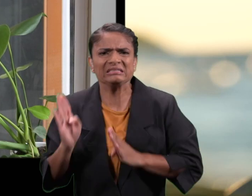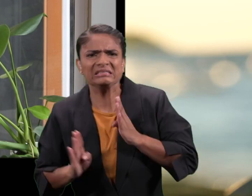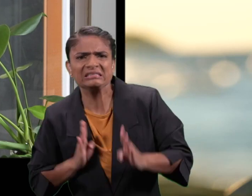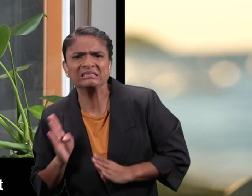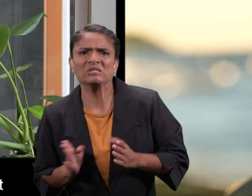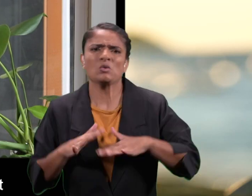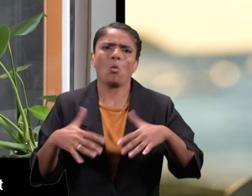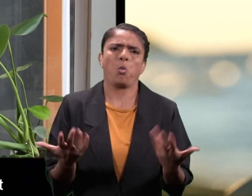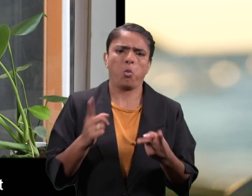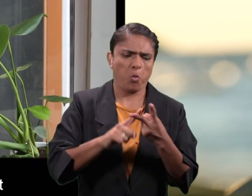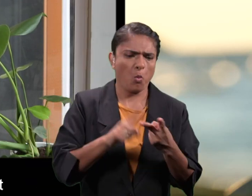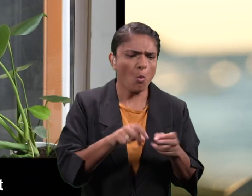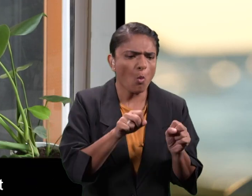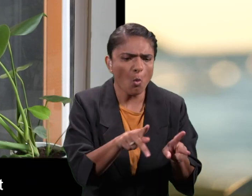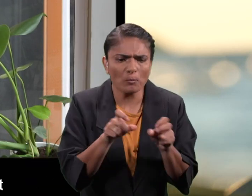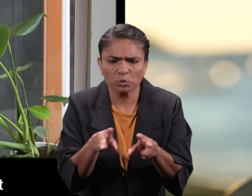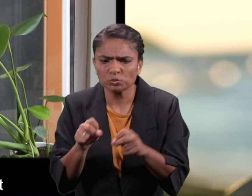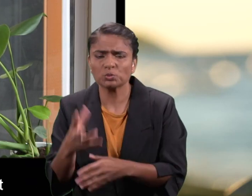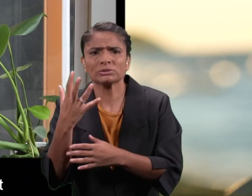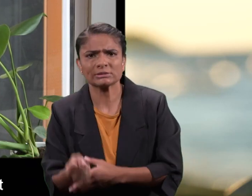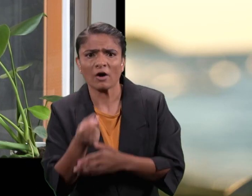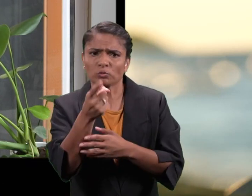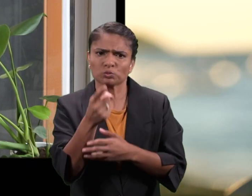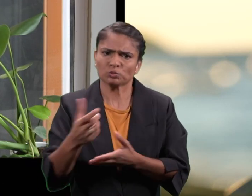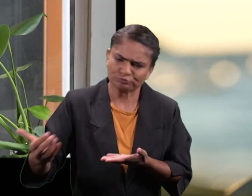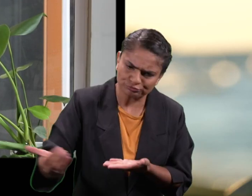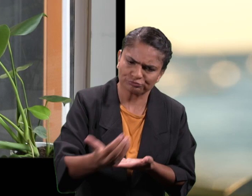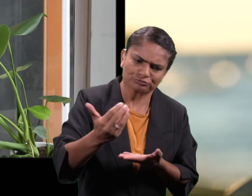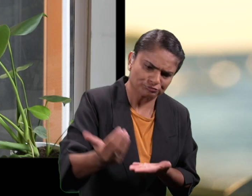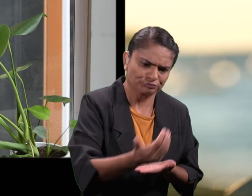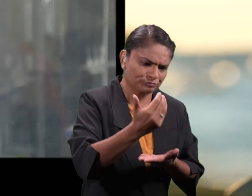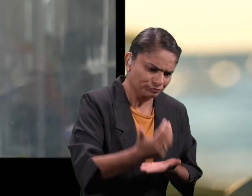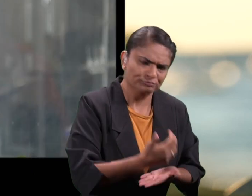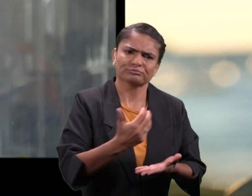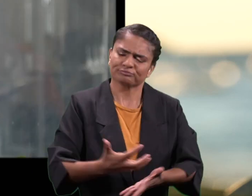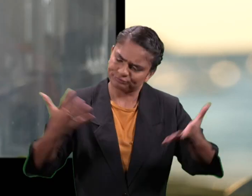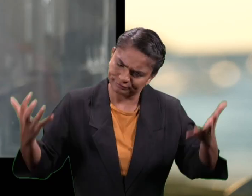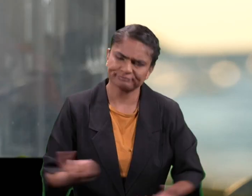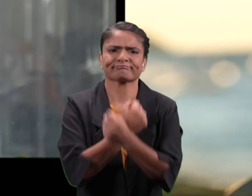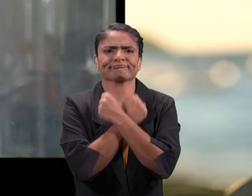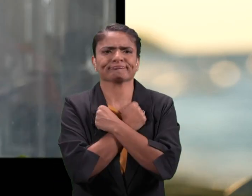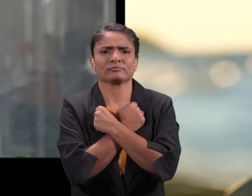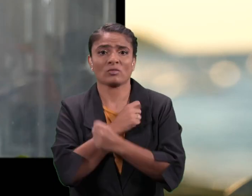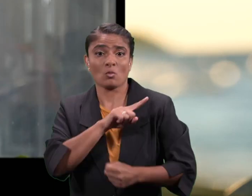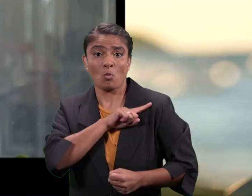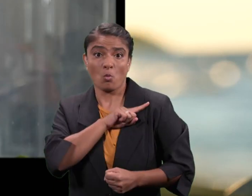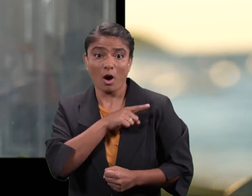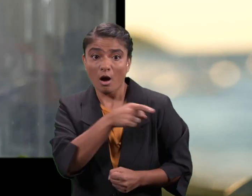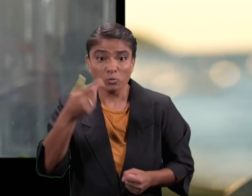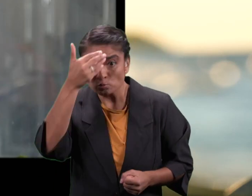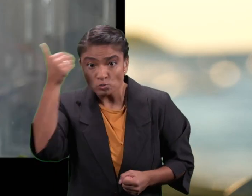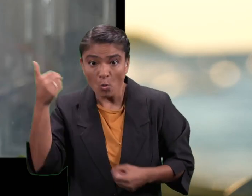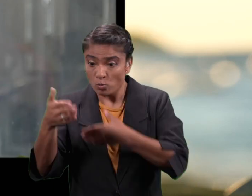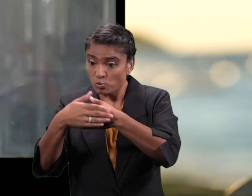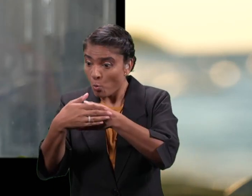frustrations, each and every opportunity that you get, you must grab it with both hands, because you might not know which door it's going to be